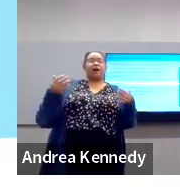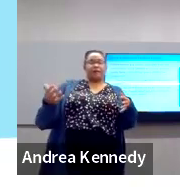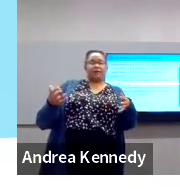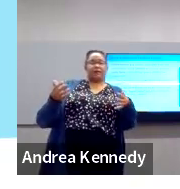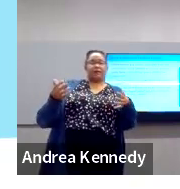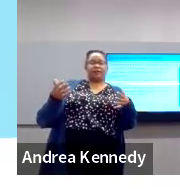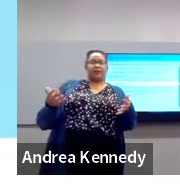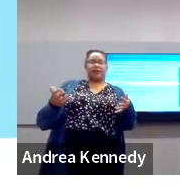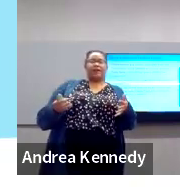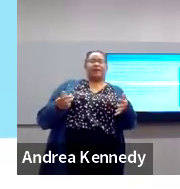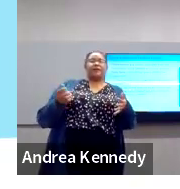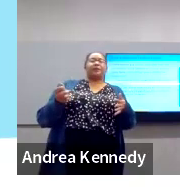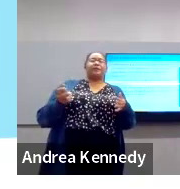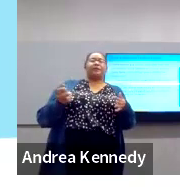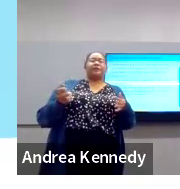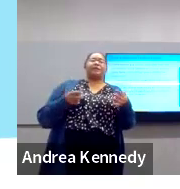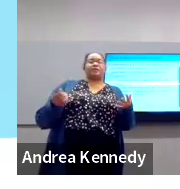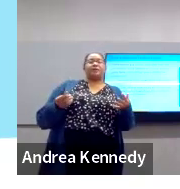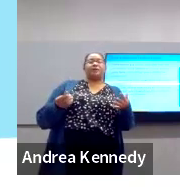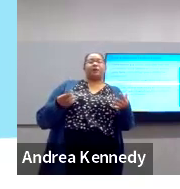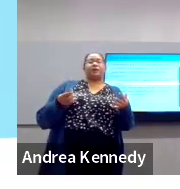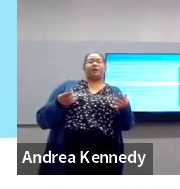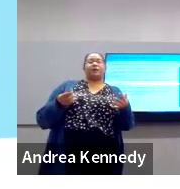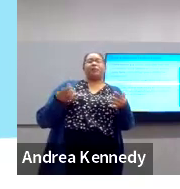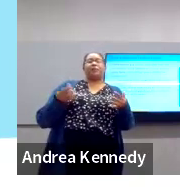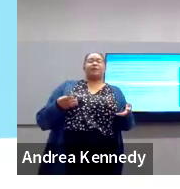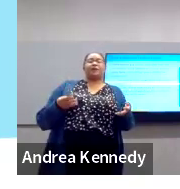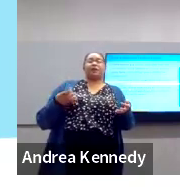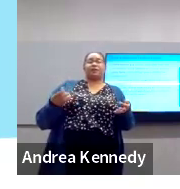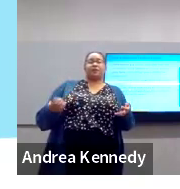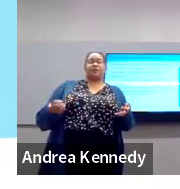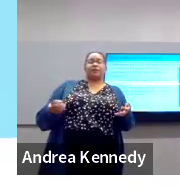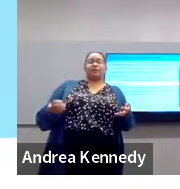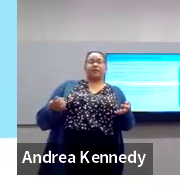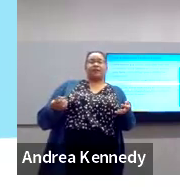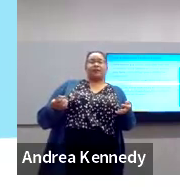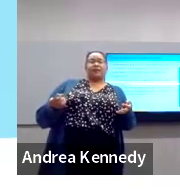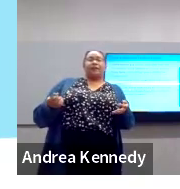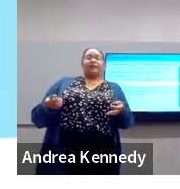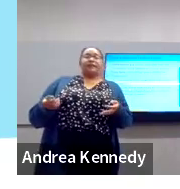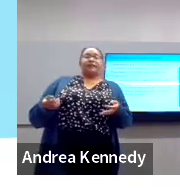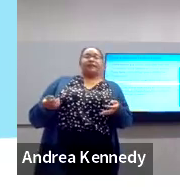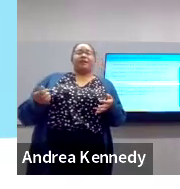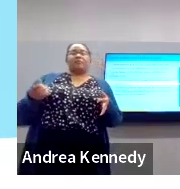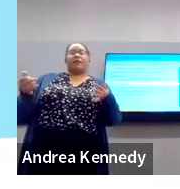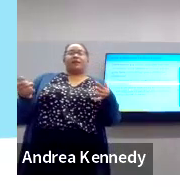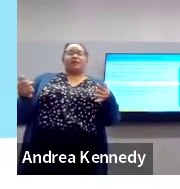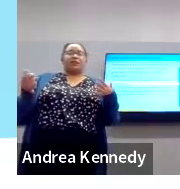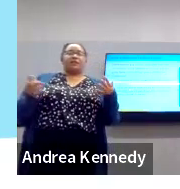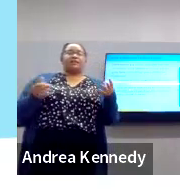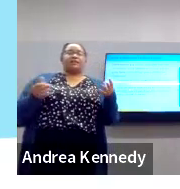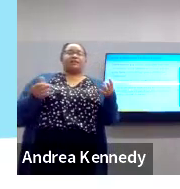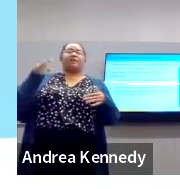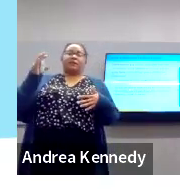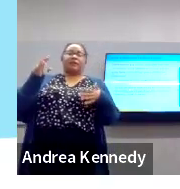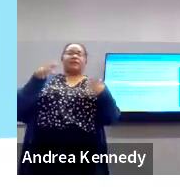we'll call that RUBS for short. So similar to what you probably know as Conservice. So these